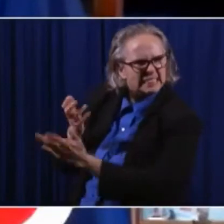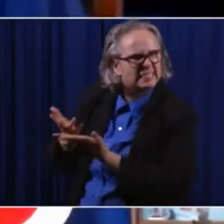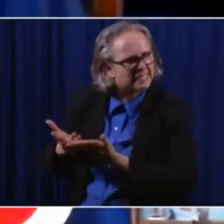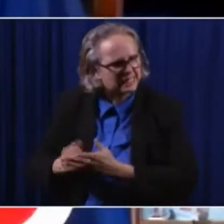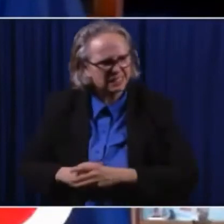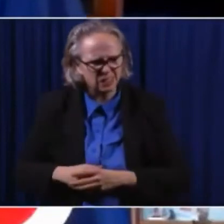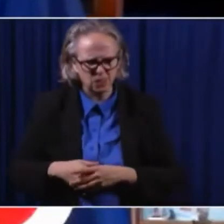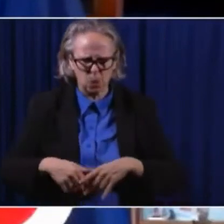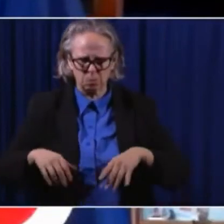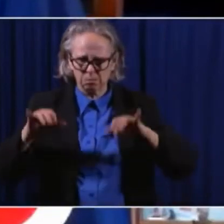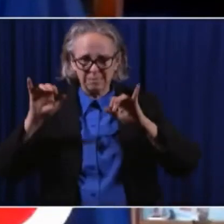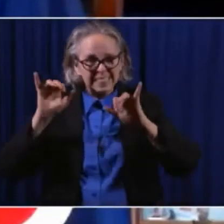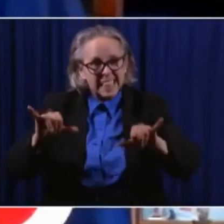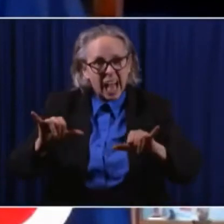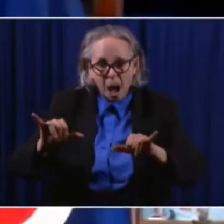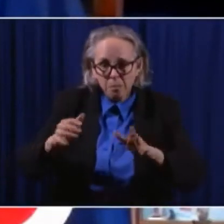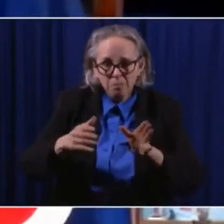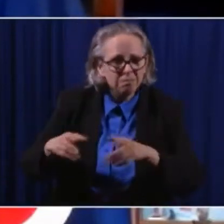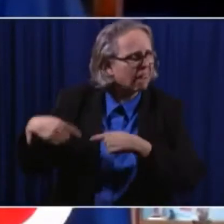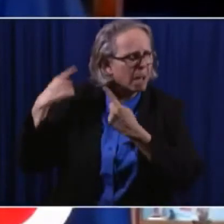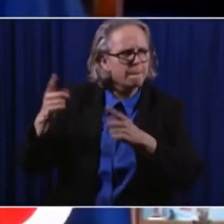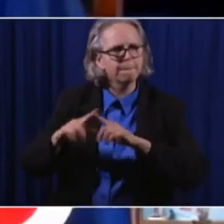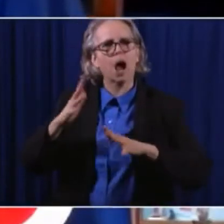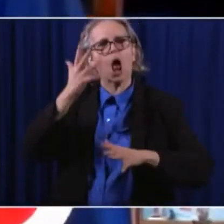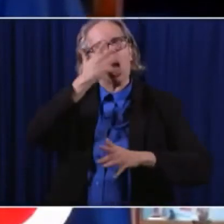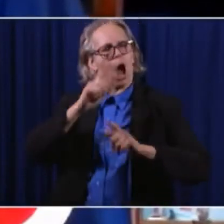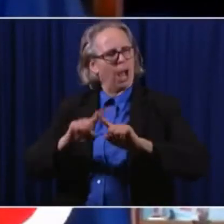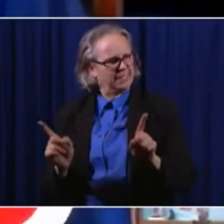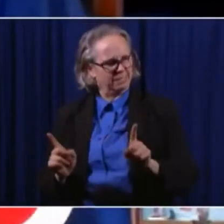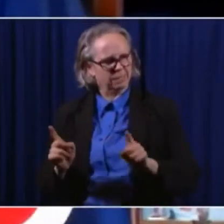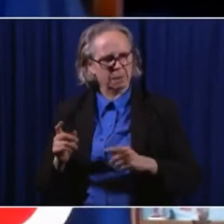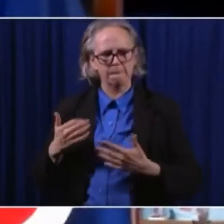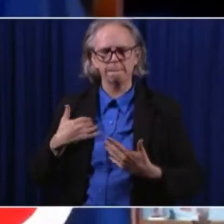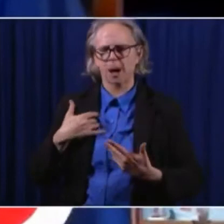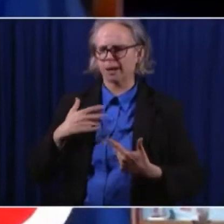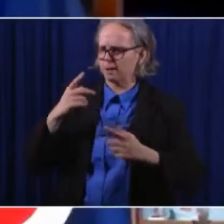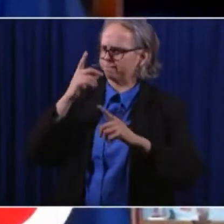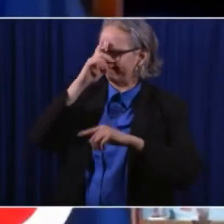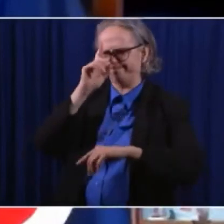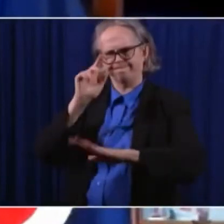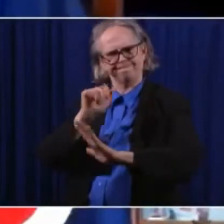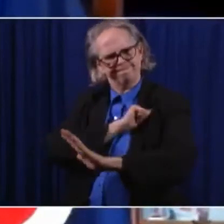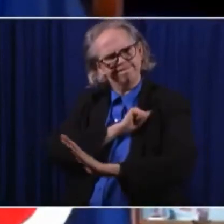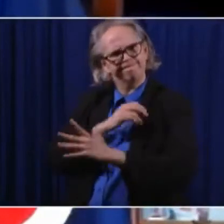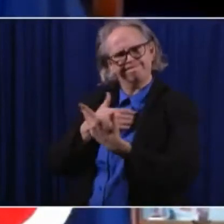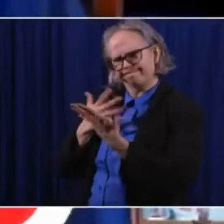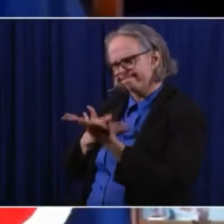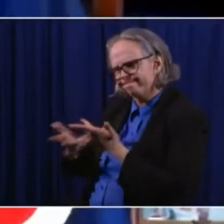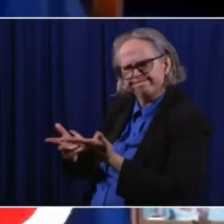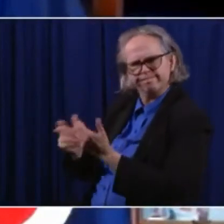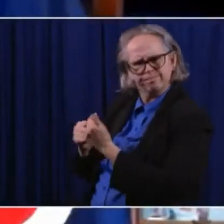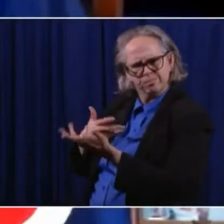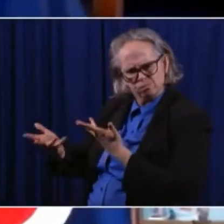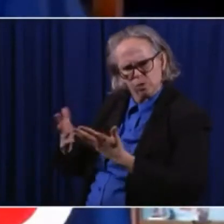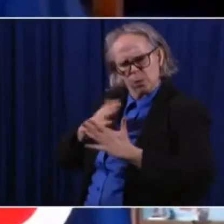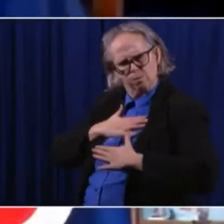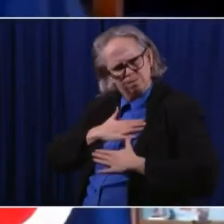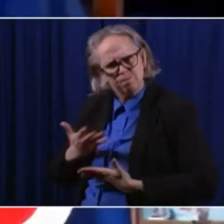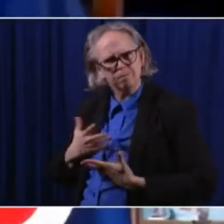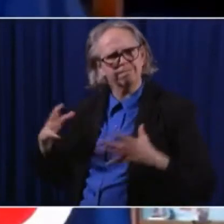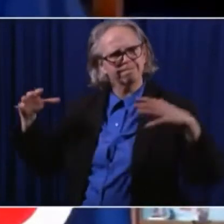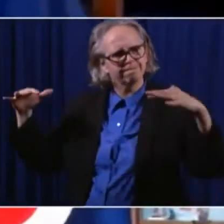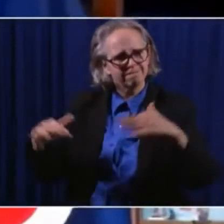great Thanksgiving. And if we do it right, if we all do it right, that will make sure that my mom and dad get to be around